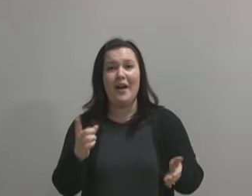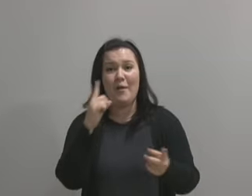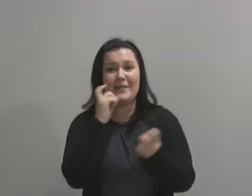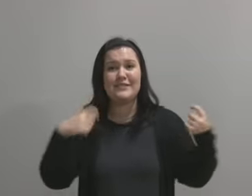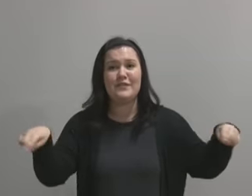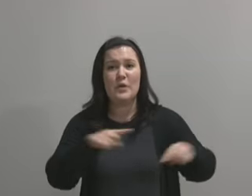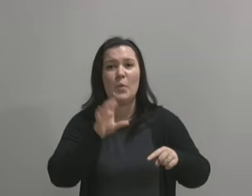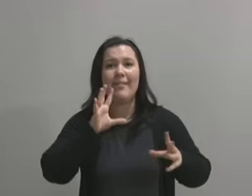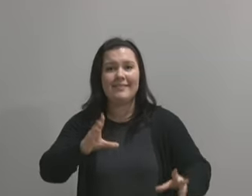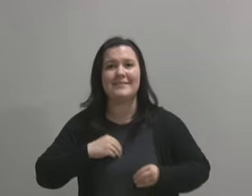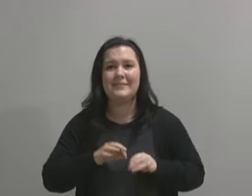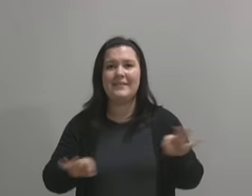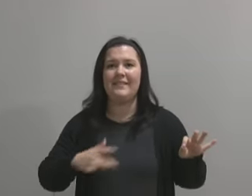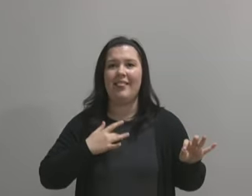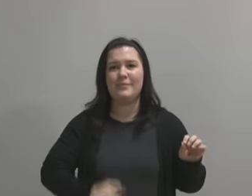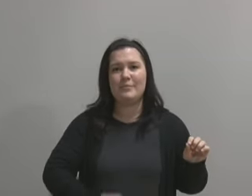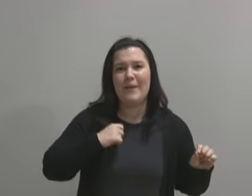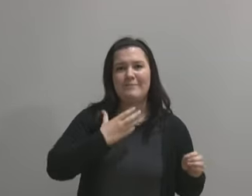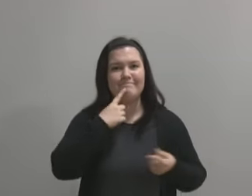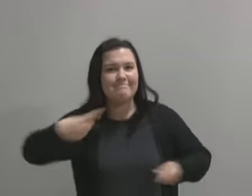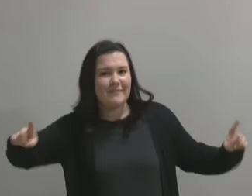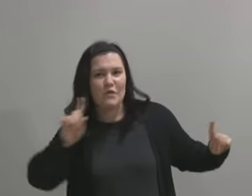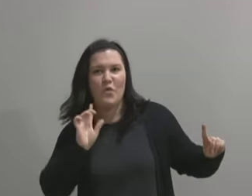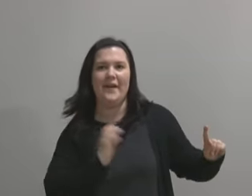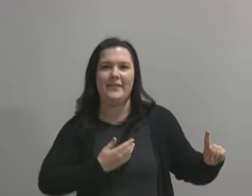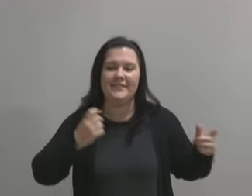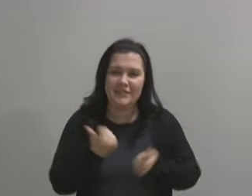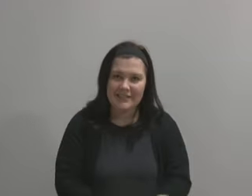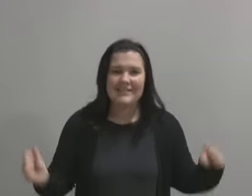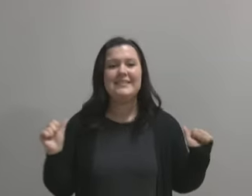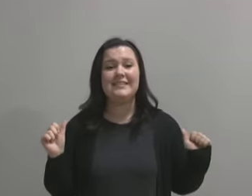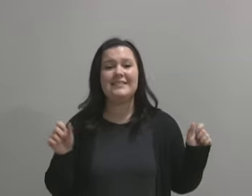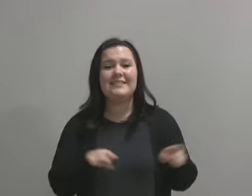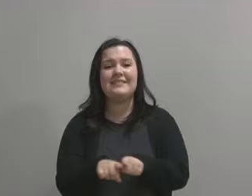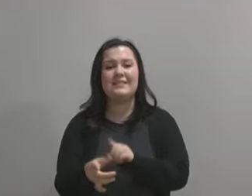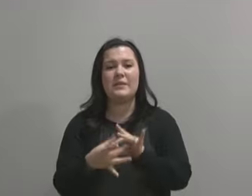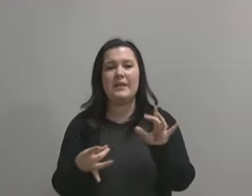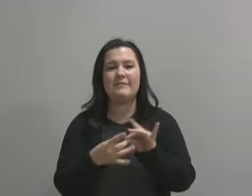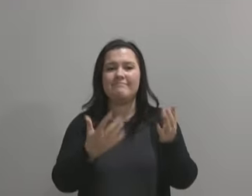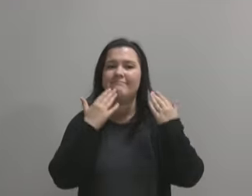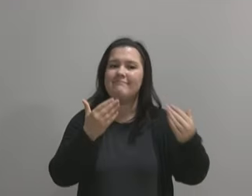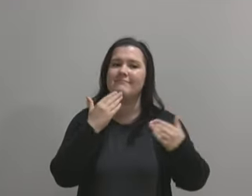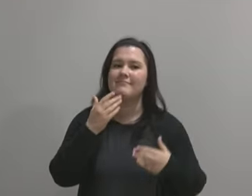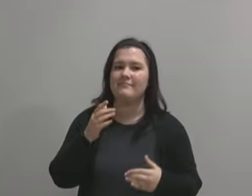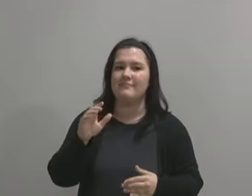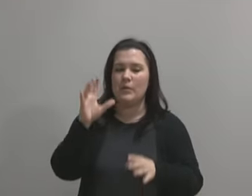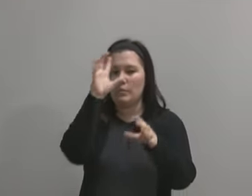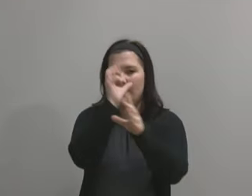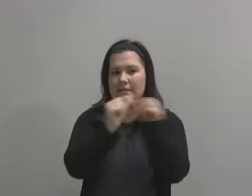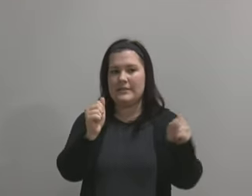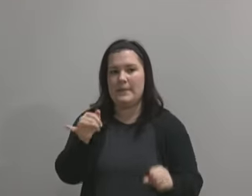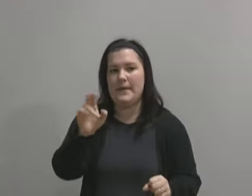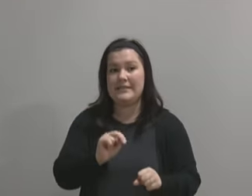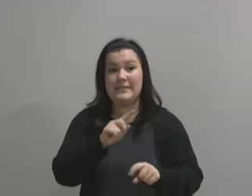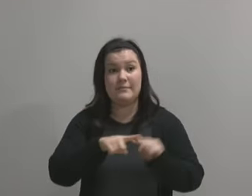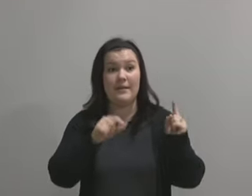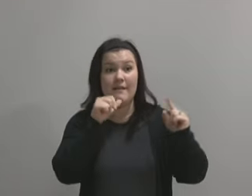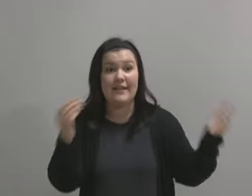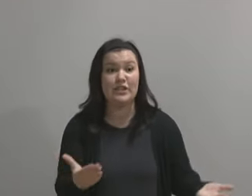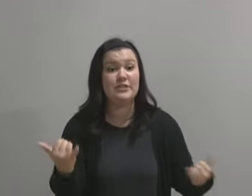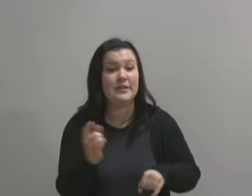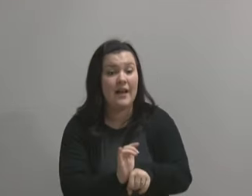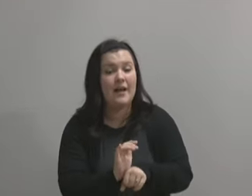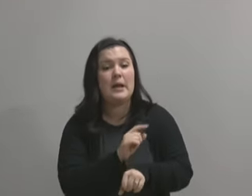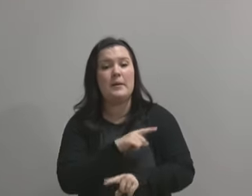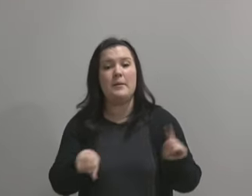that we'll accept our degrees feeling proud and accomplished for our efforts. I would also like to thank UTD's President Benson, who isn't here tonight, but for his outstanding